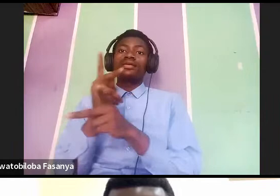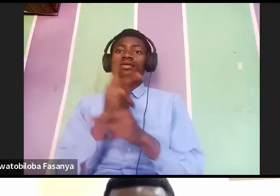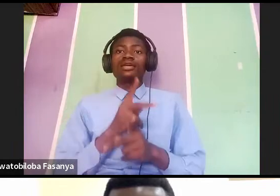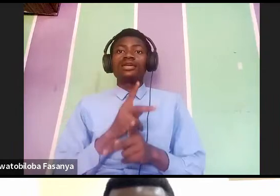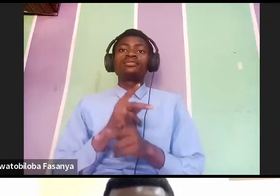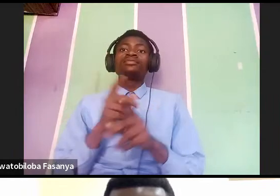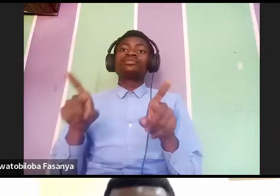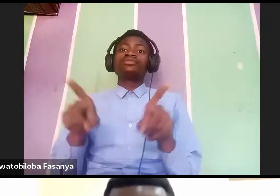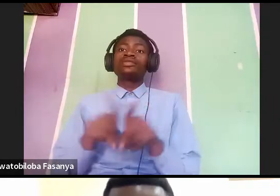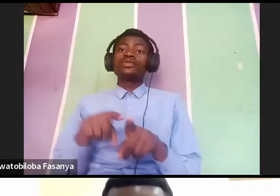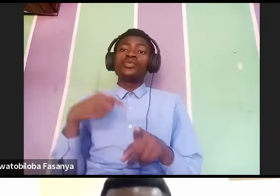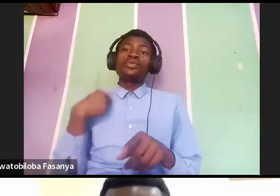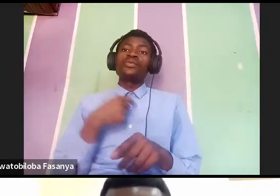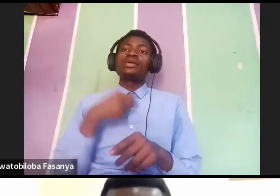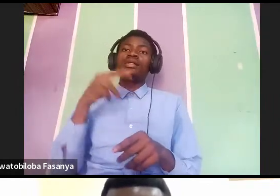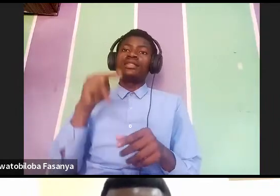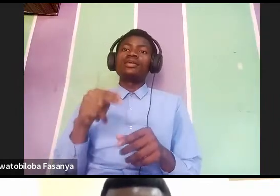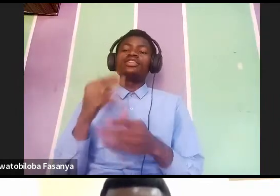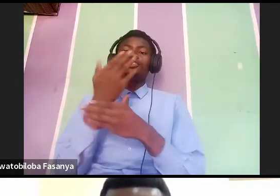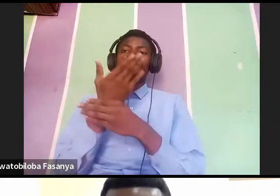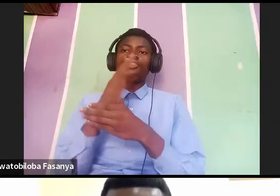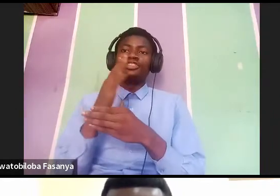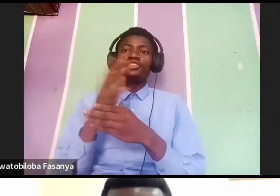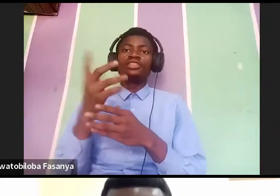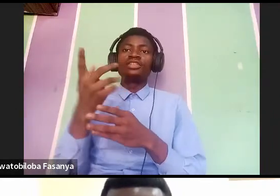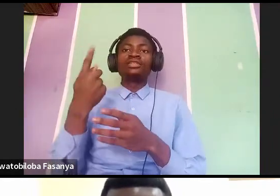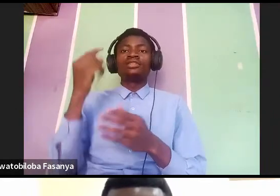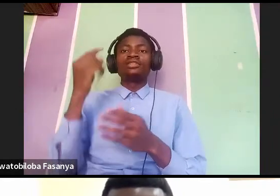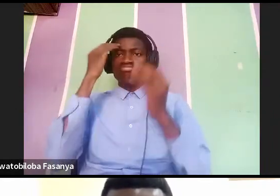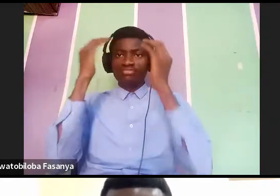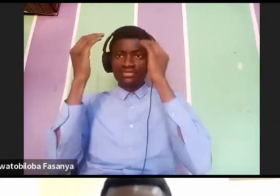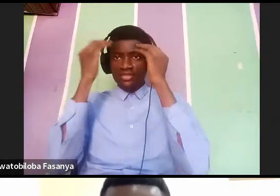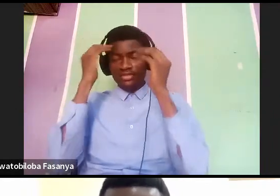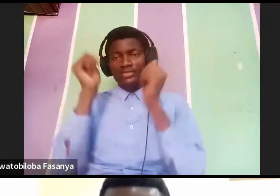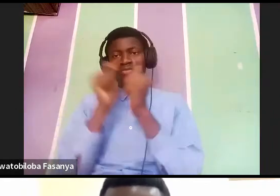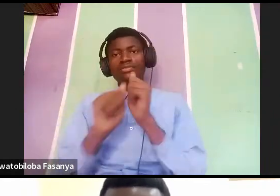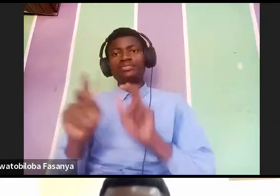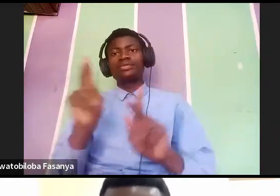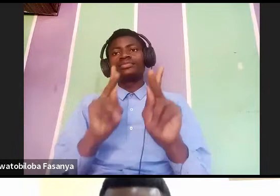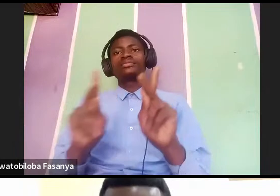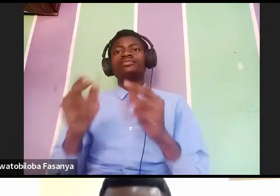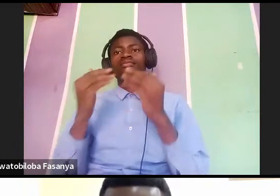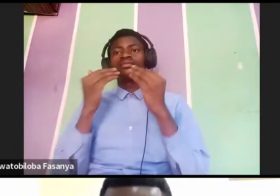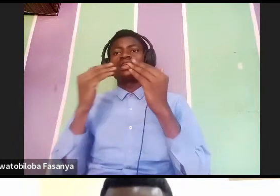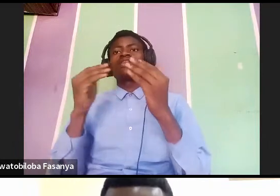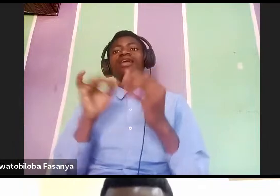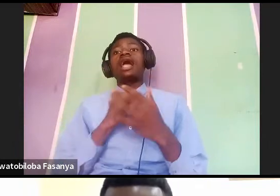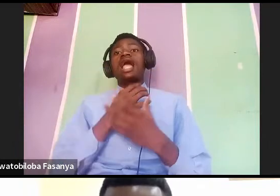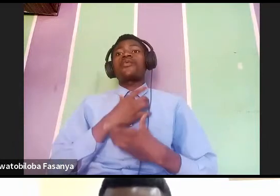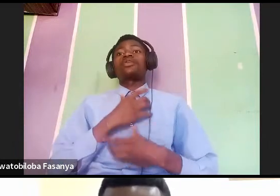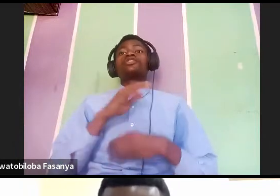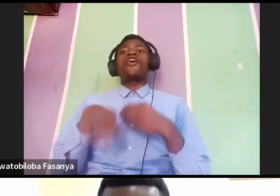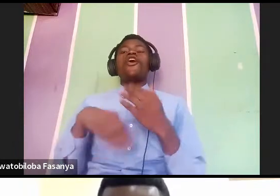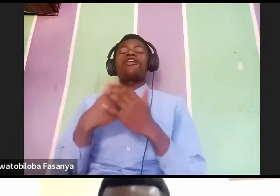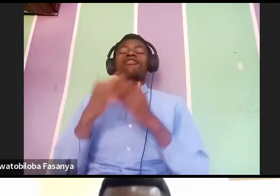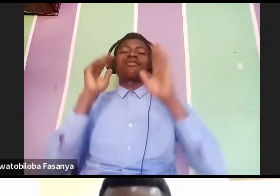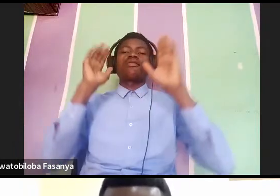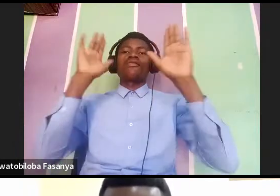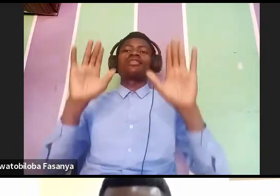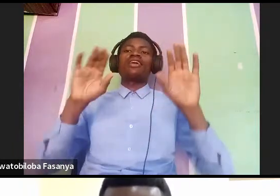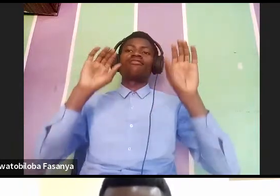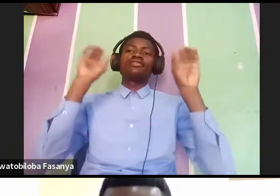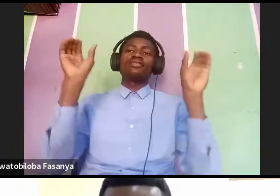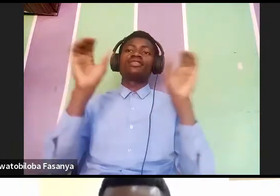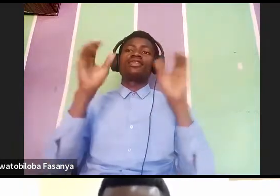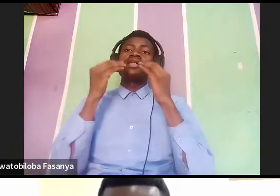sharing the knowledge. That's the essence of this. We need to keep sharing the knowledge to people. All right, I wish you all a wonderful season. Thank you,